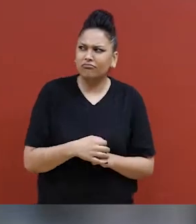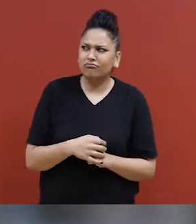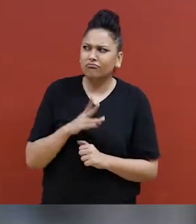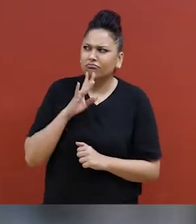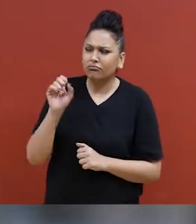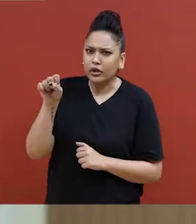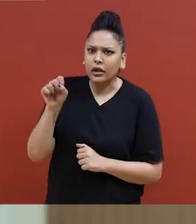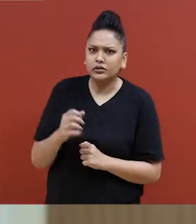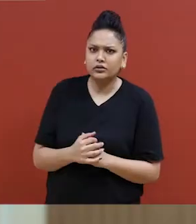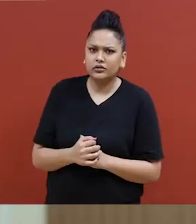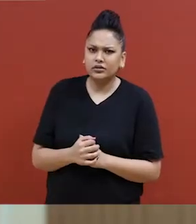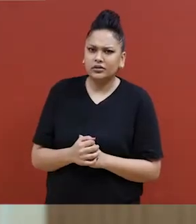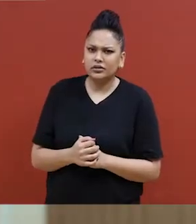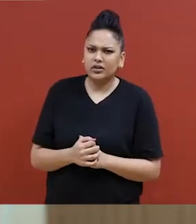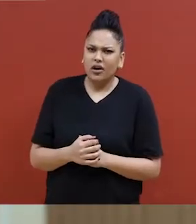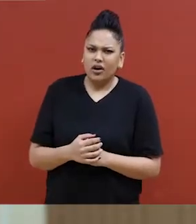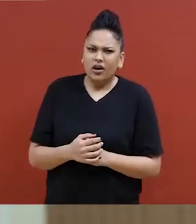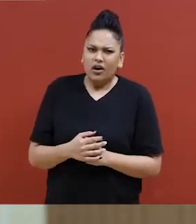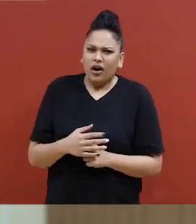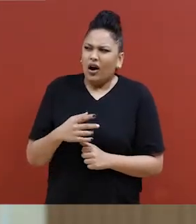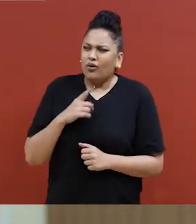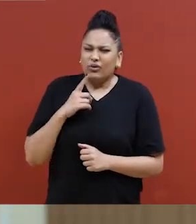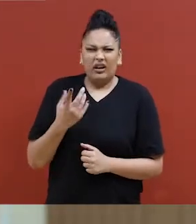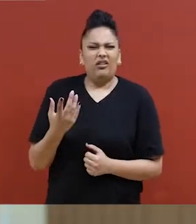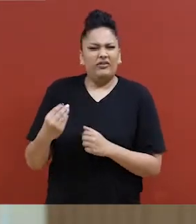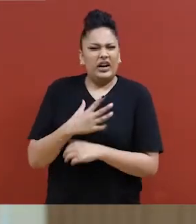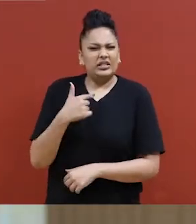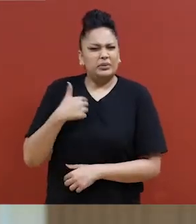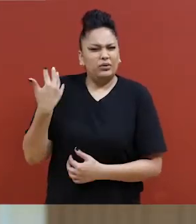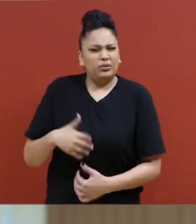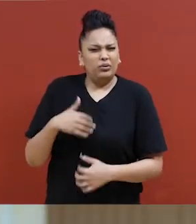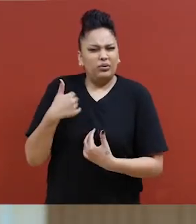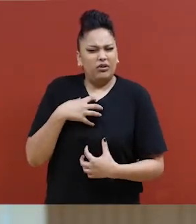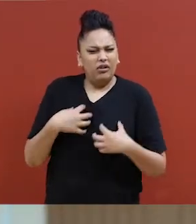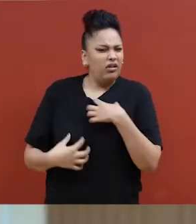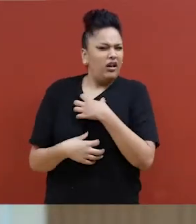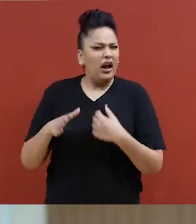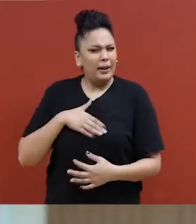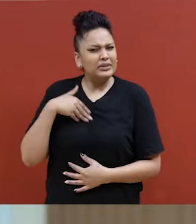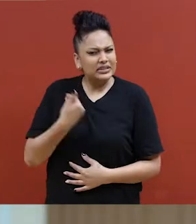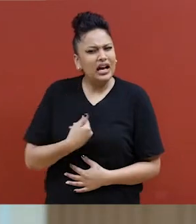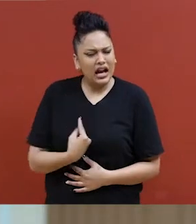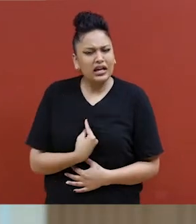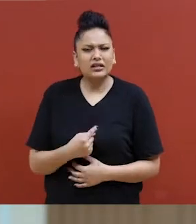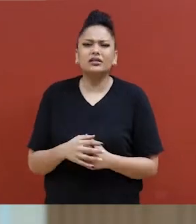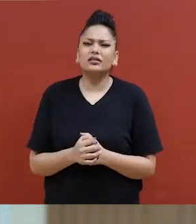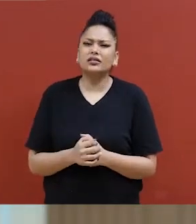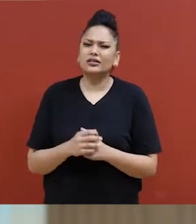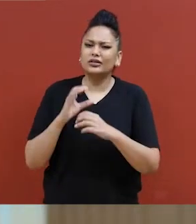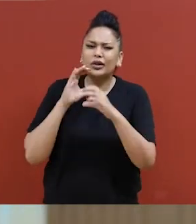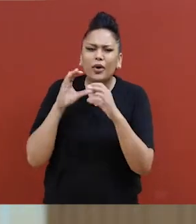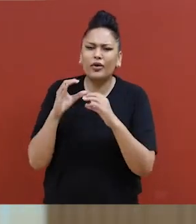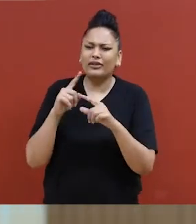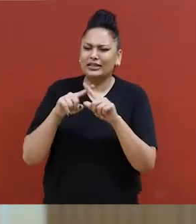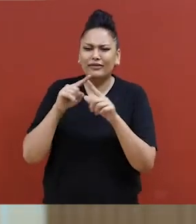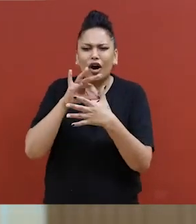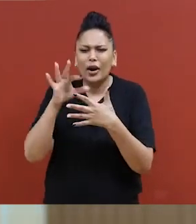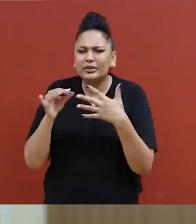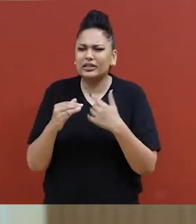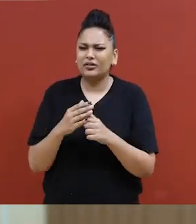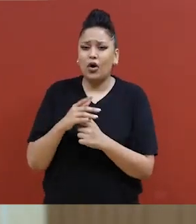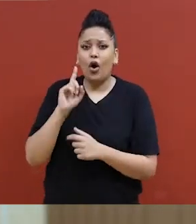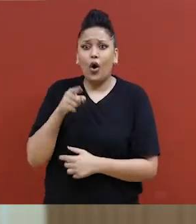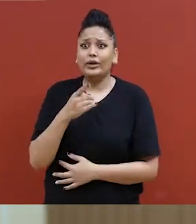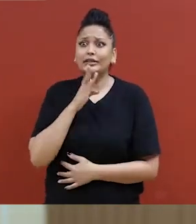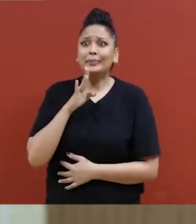And I said yes, and I was just so upset because there's so many different ways to communicate. It doesn't just have